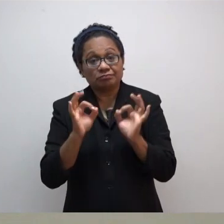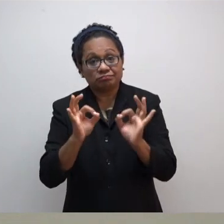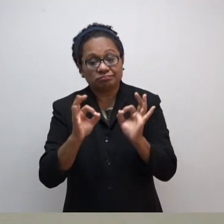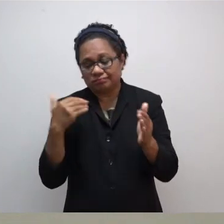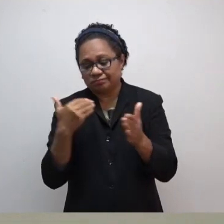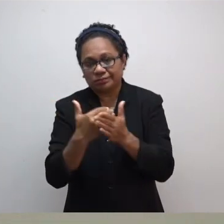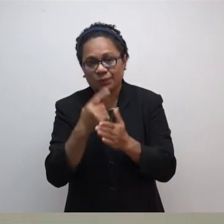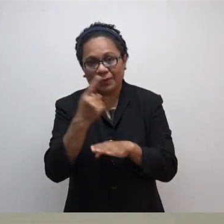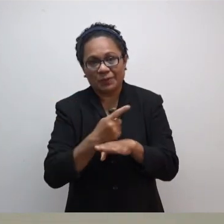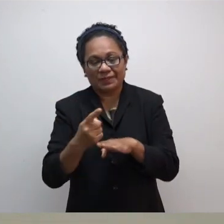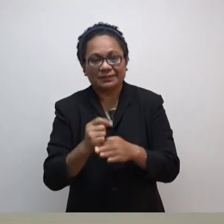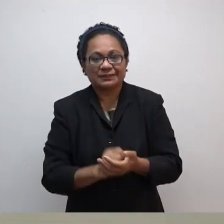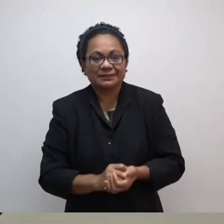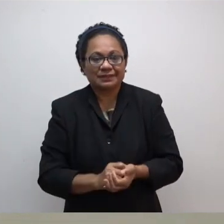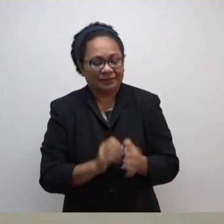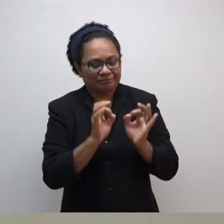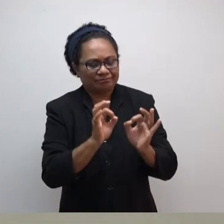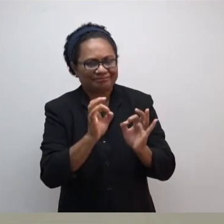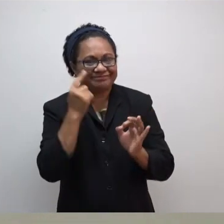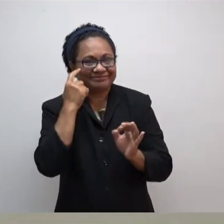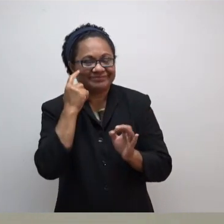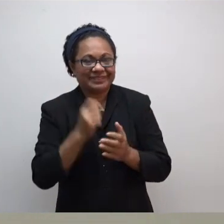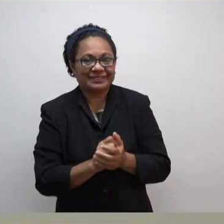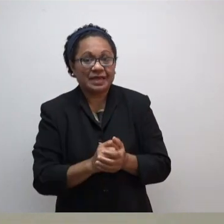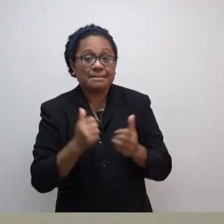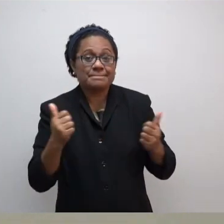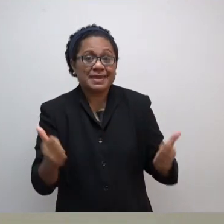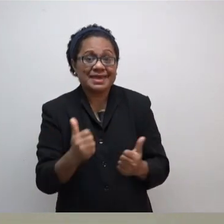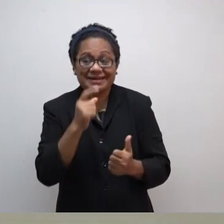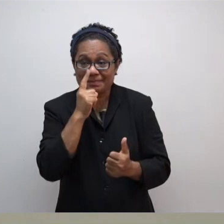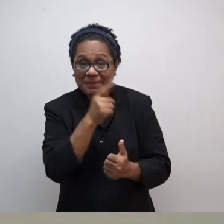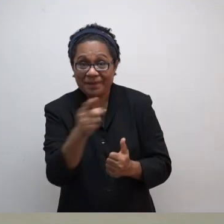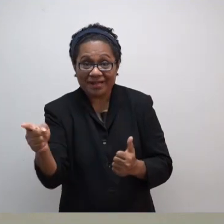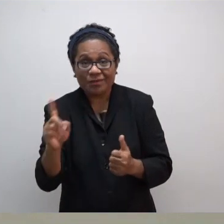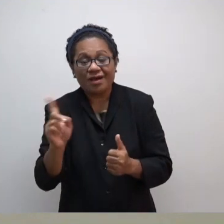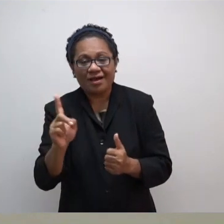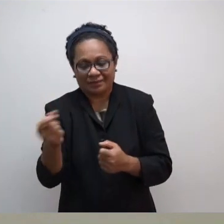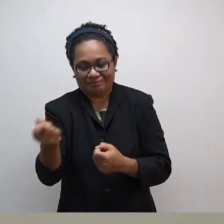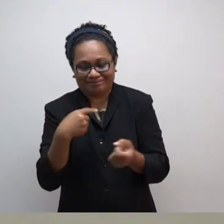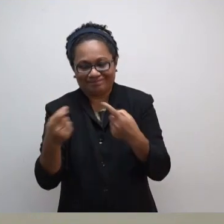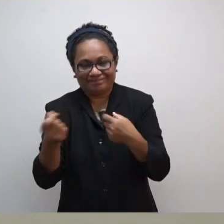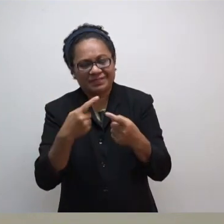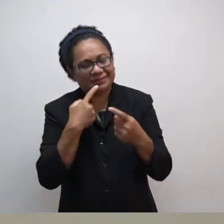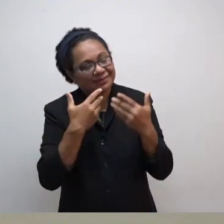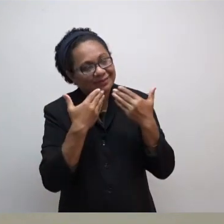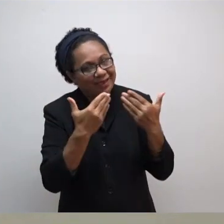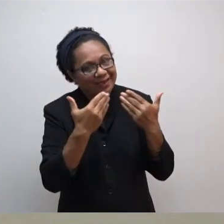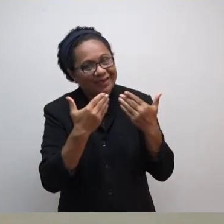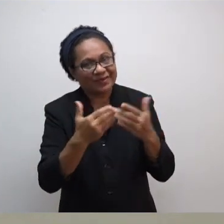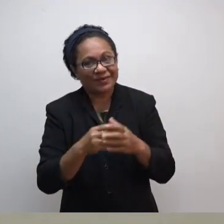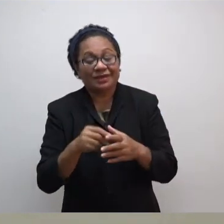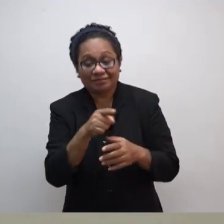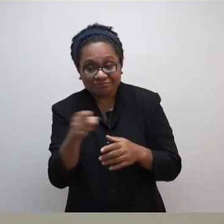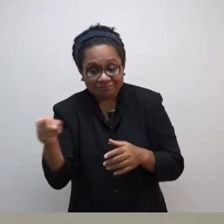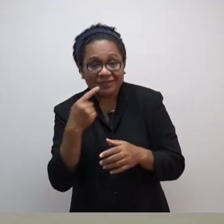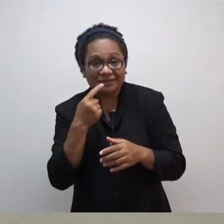successful, initiative, and we've had a lot of people who've come back to us who have thanked us. They've said that they've been able to use the funds